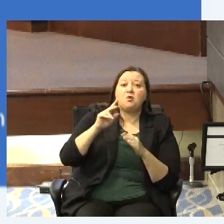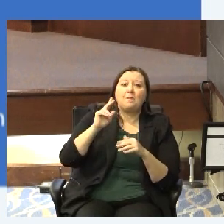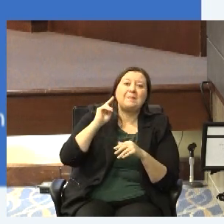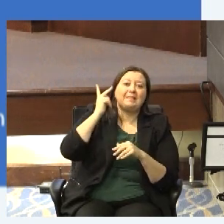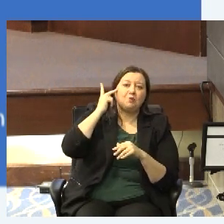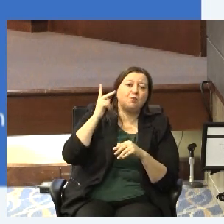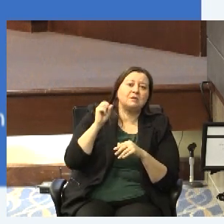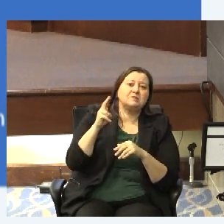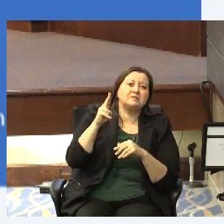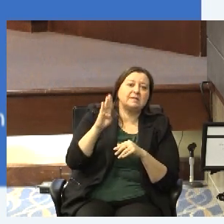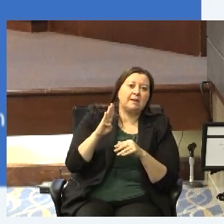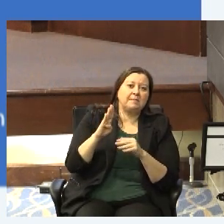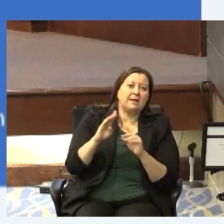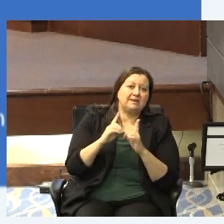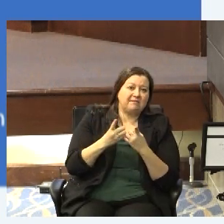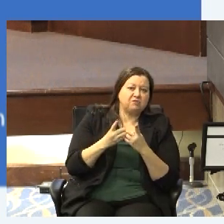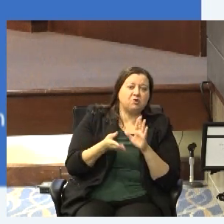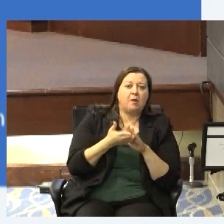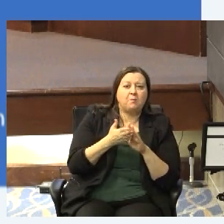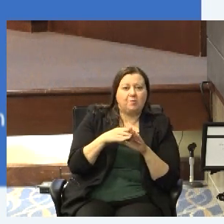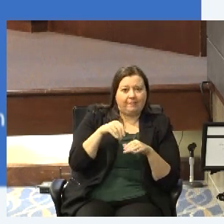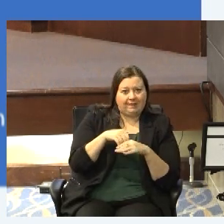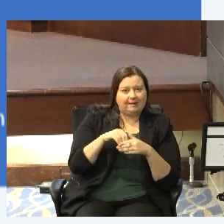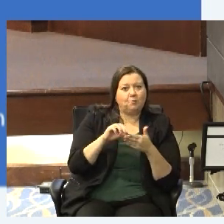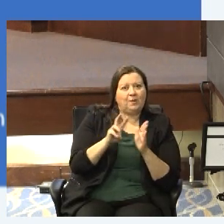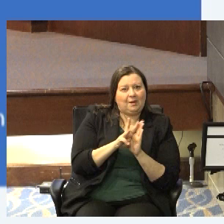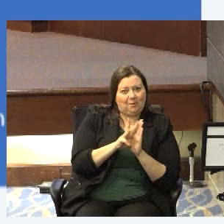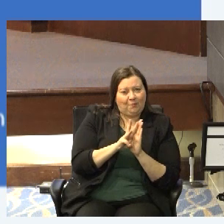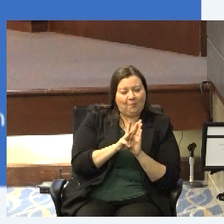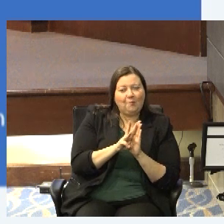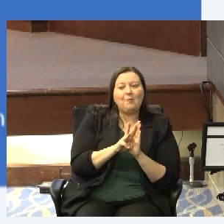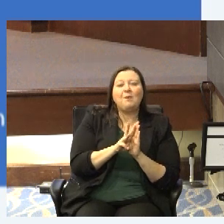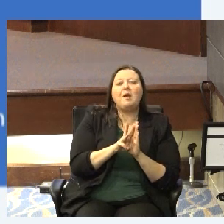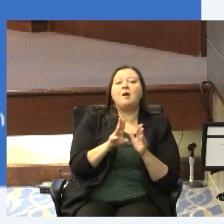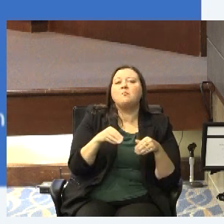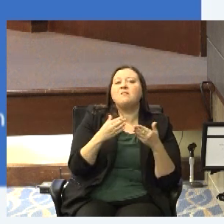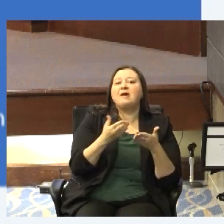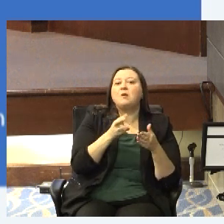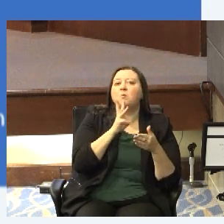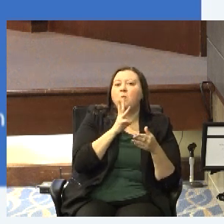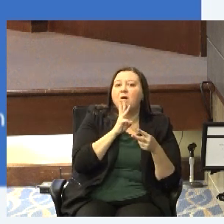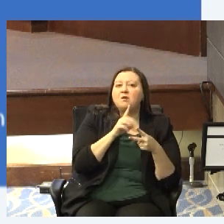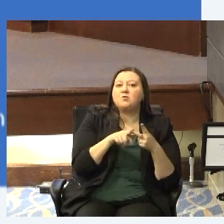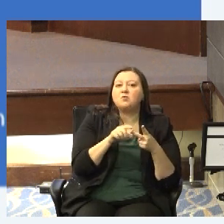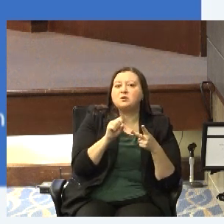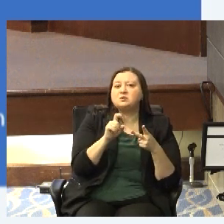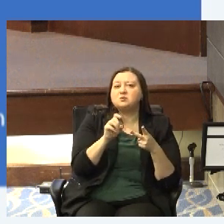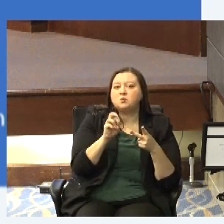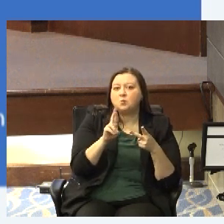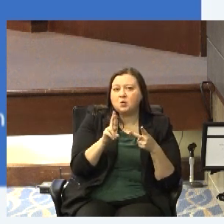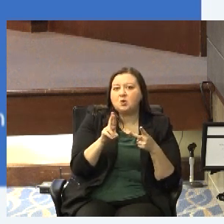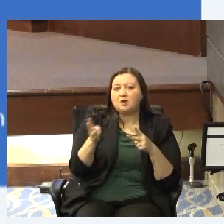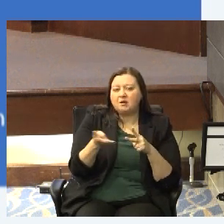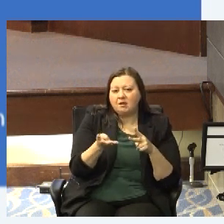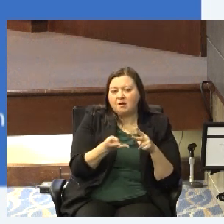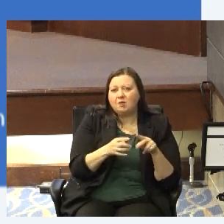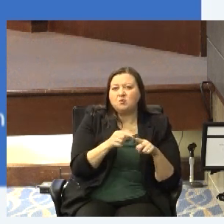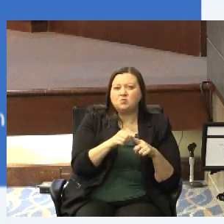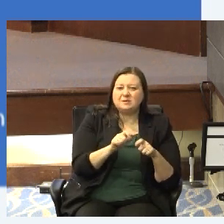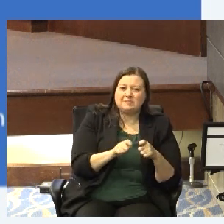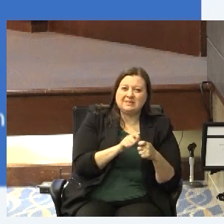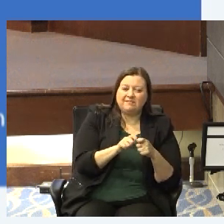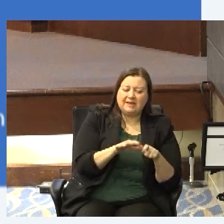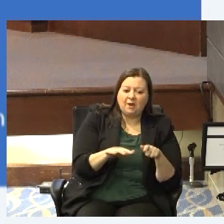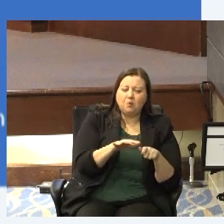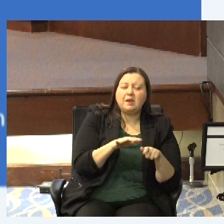subdivision operate in our city limits, if y'all approve this. They provide water and sewer improvements to a defined area. They can levy